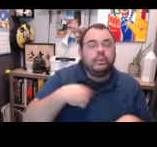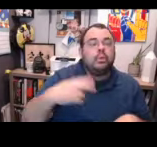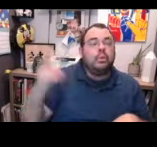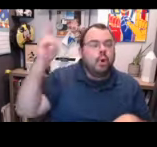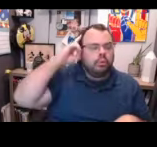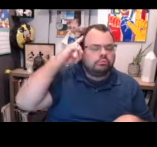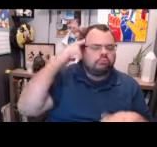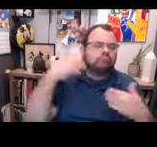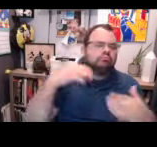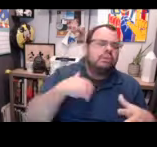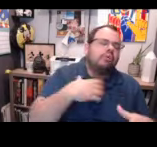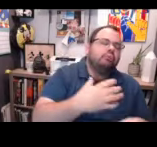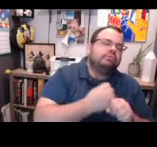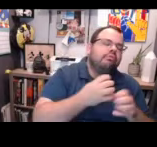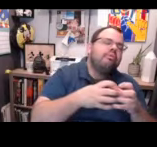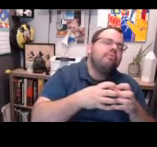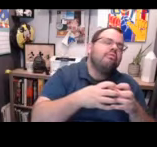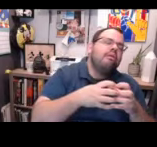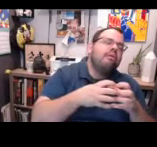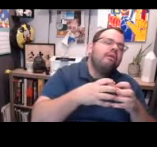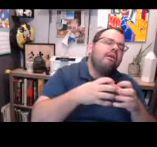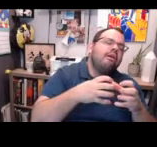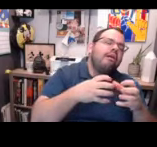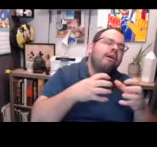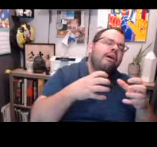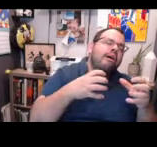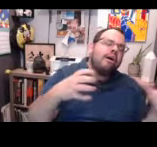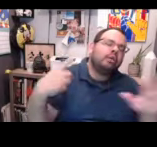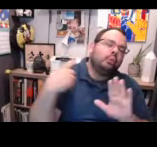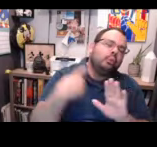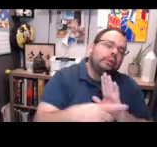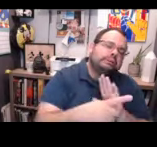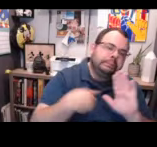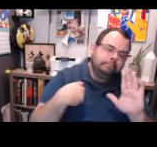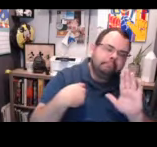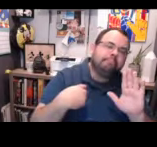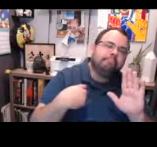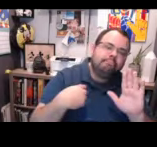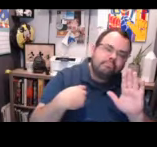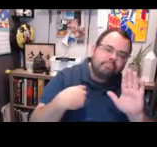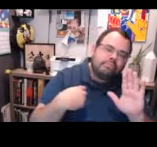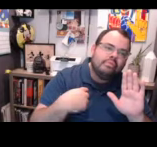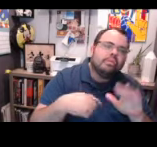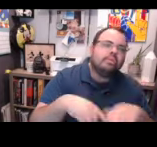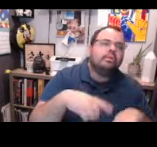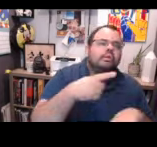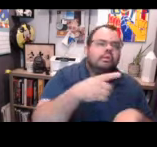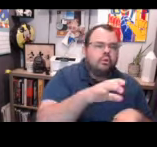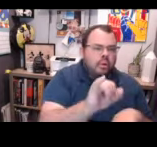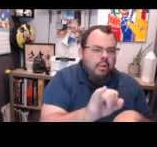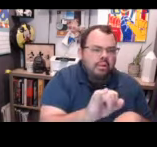in 1995, a cochlear implant got a lot of